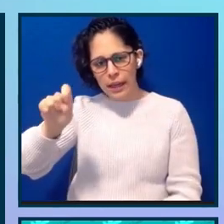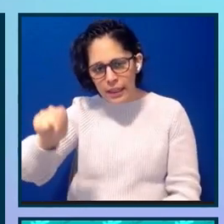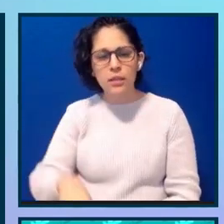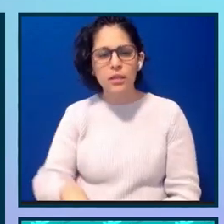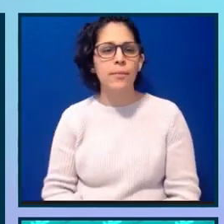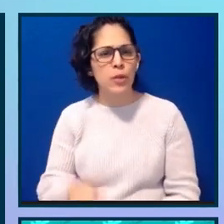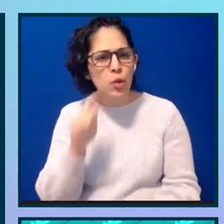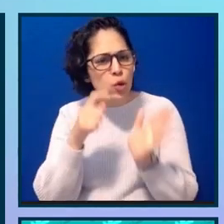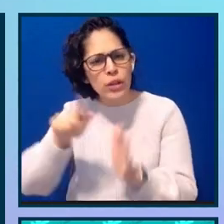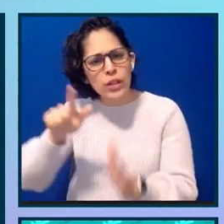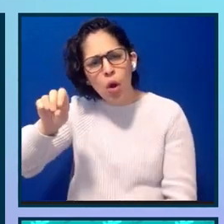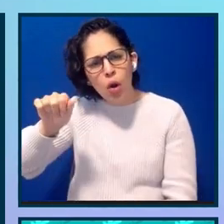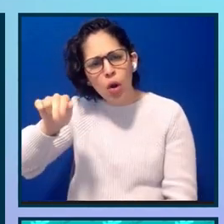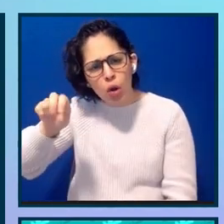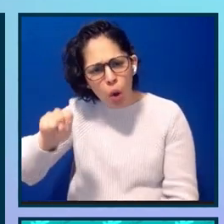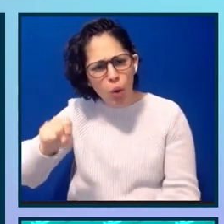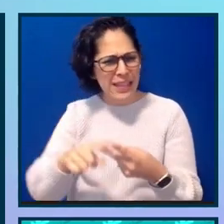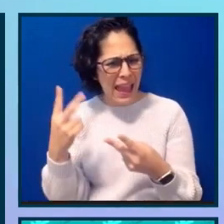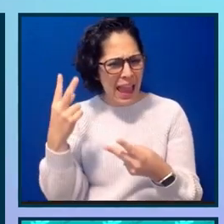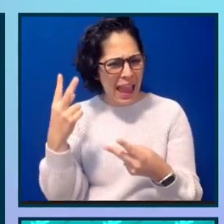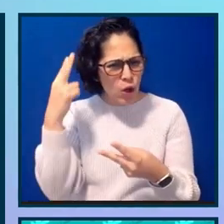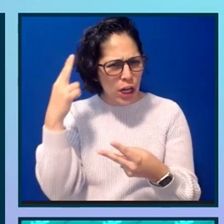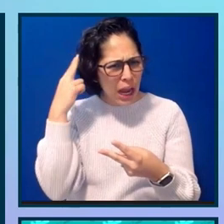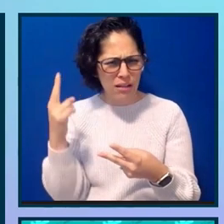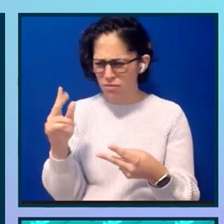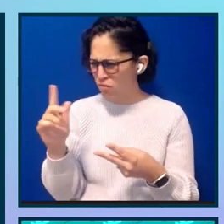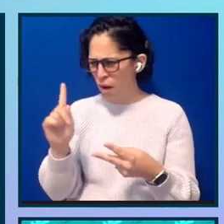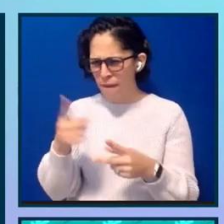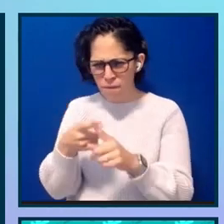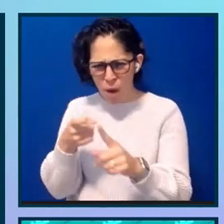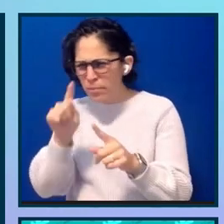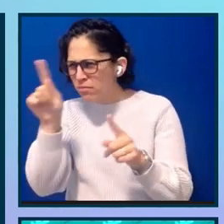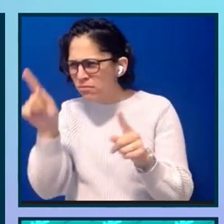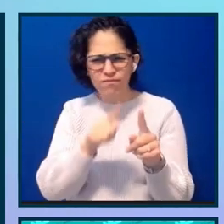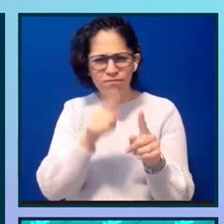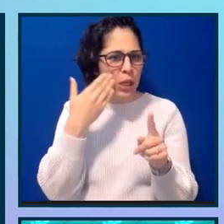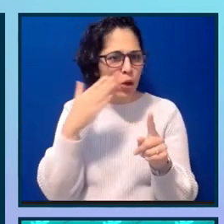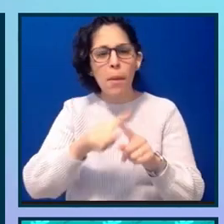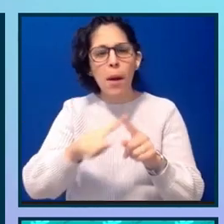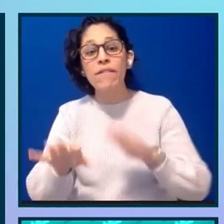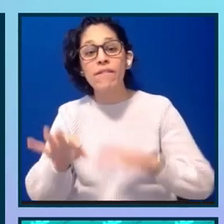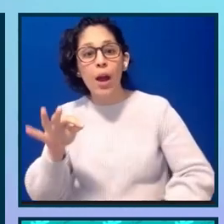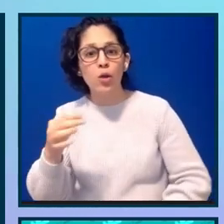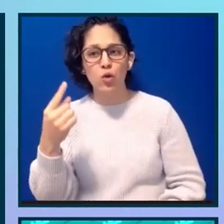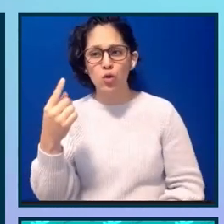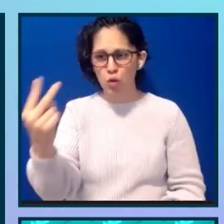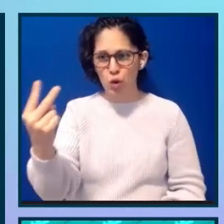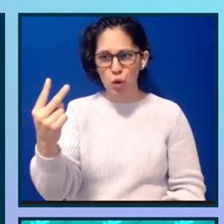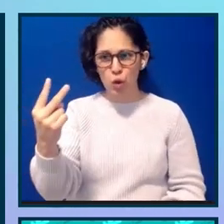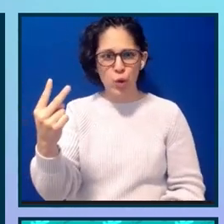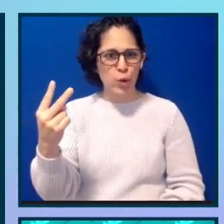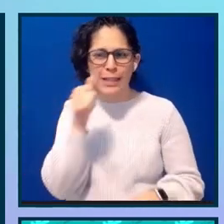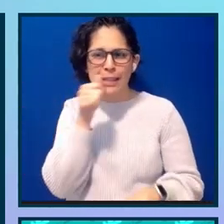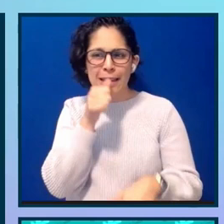I'm not sure where that's coming from. So potentially we found two Easter eggs. Let's just go to haircut and